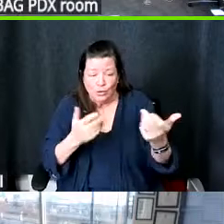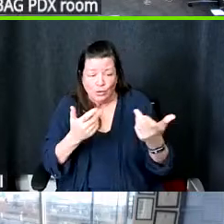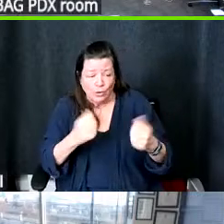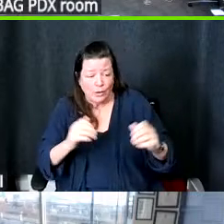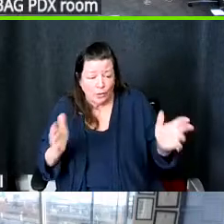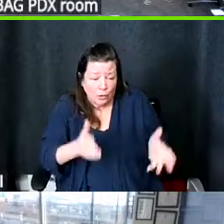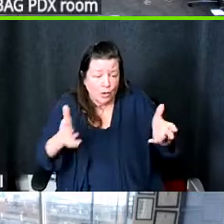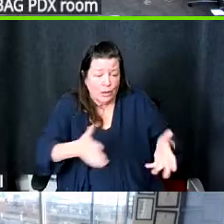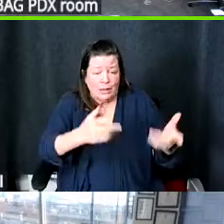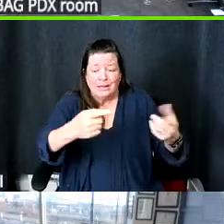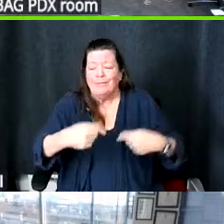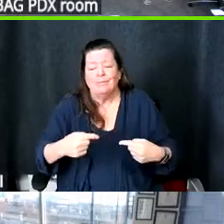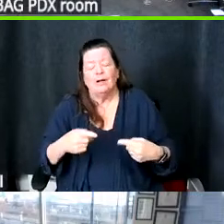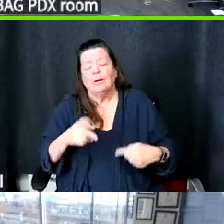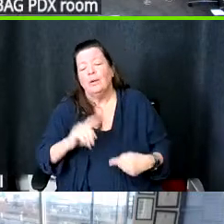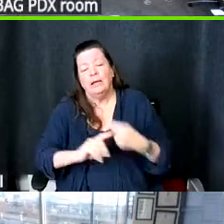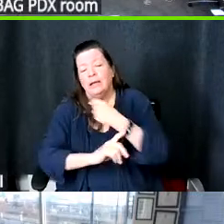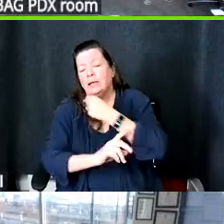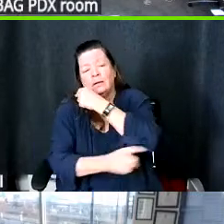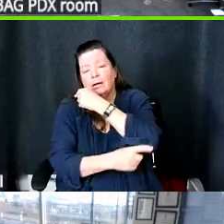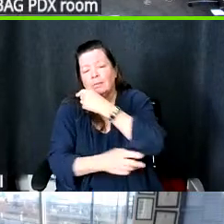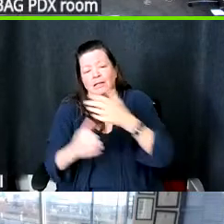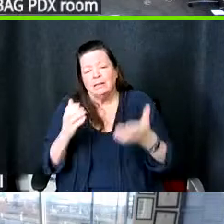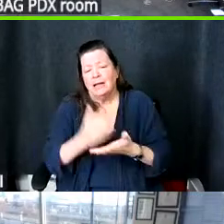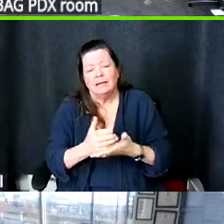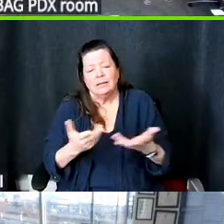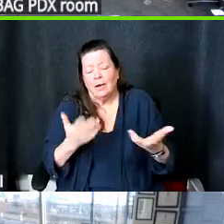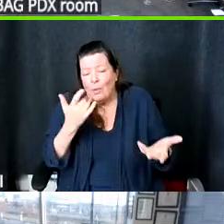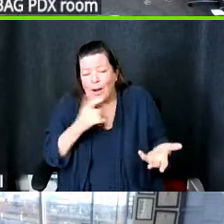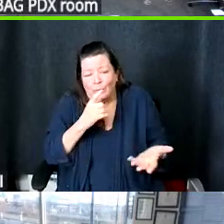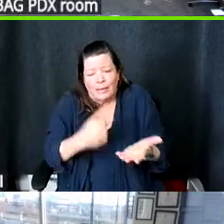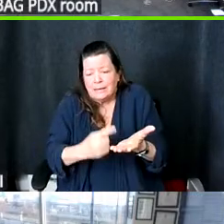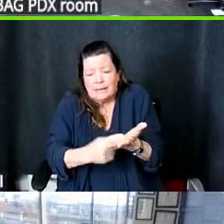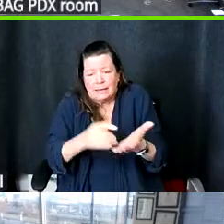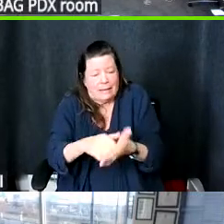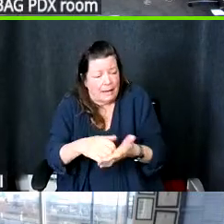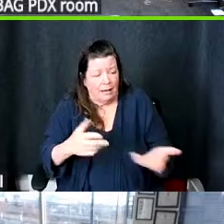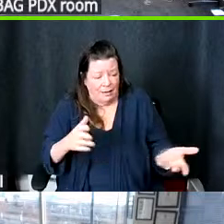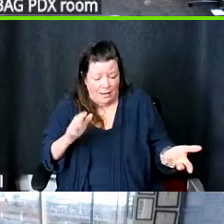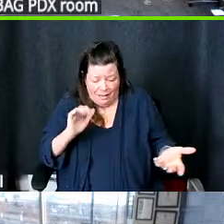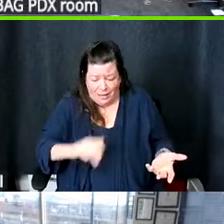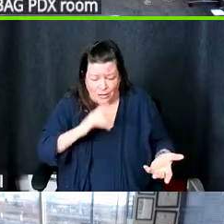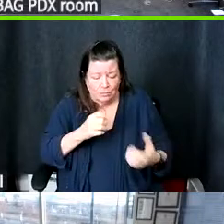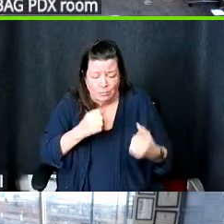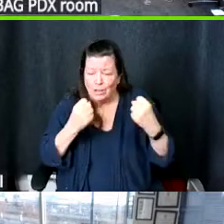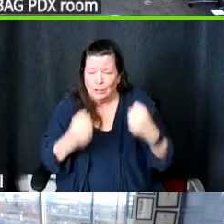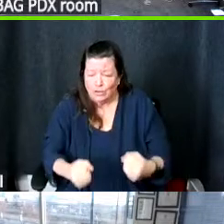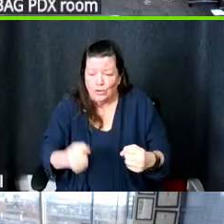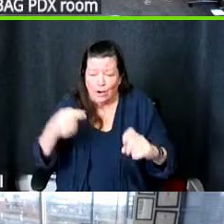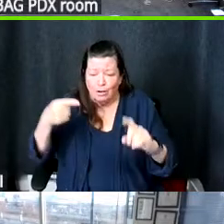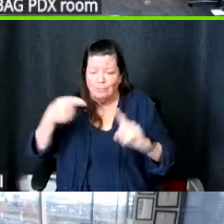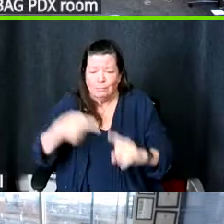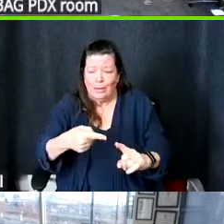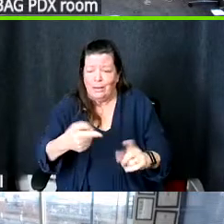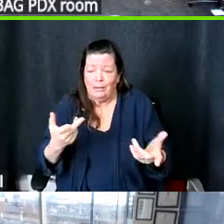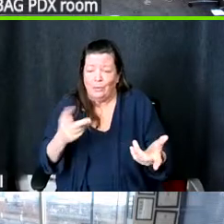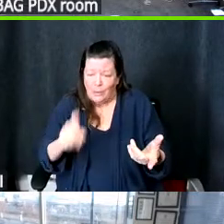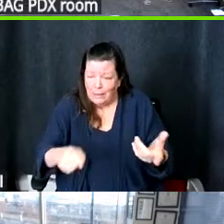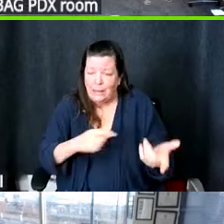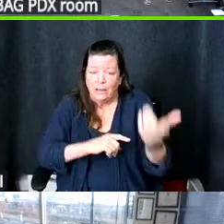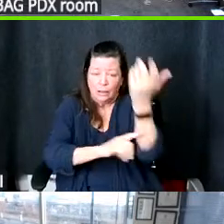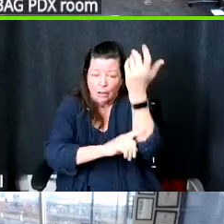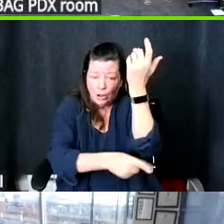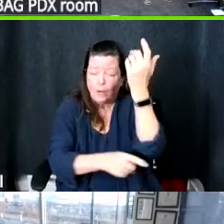we need garbage cans. Why are we even talking about it? I mean, it should be a strong point in here for community benefit. Should be garbage